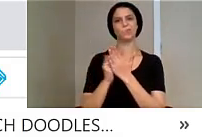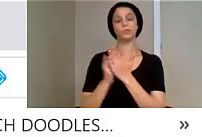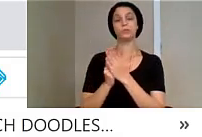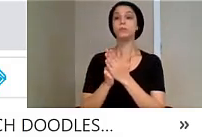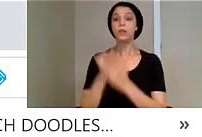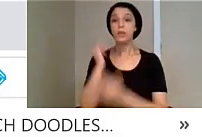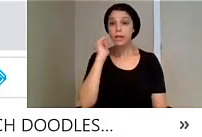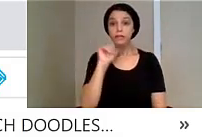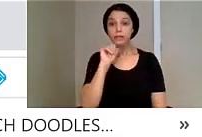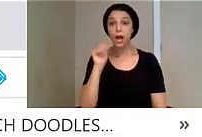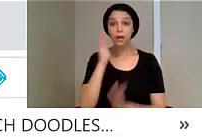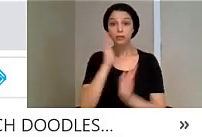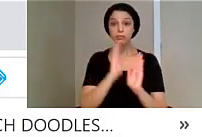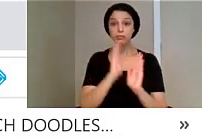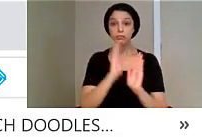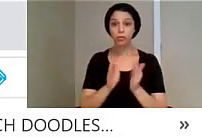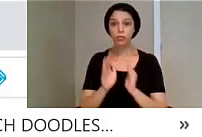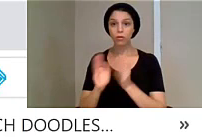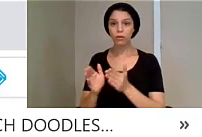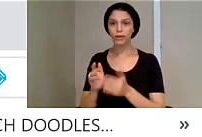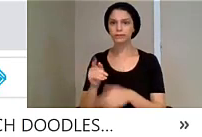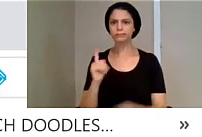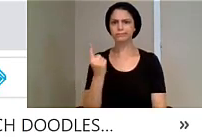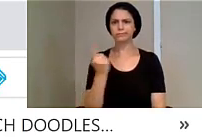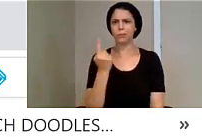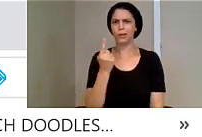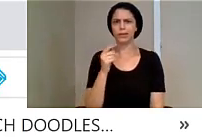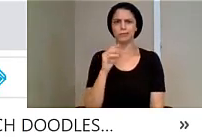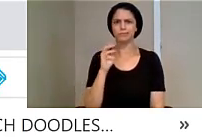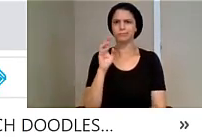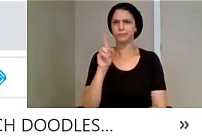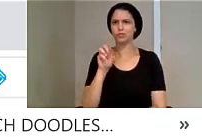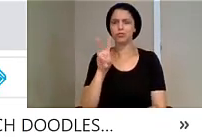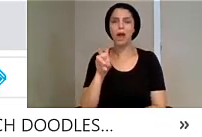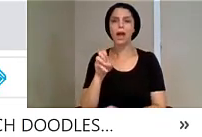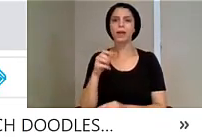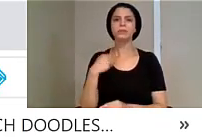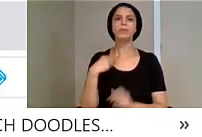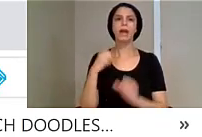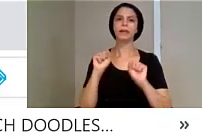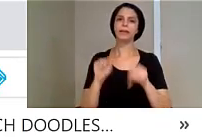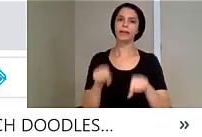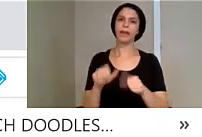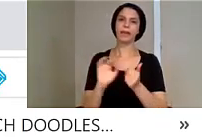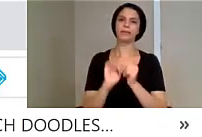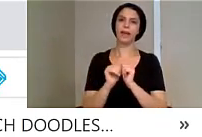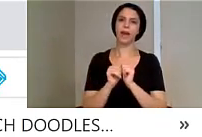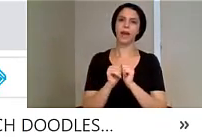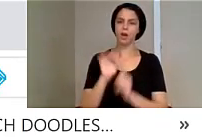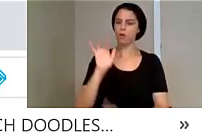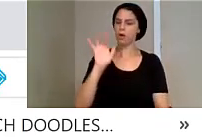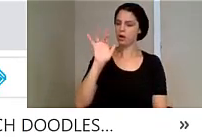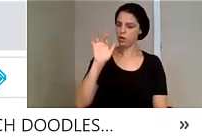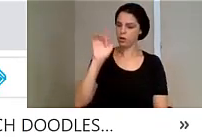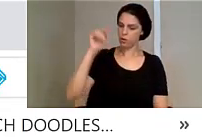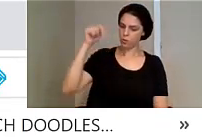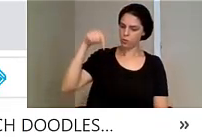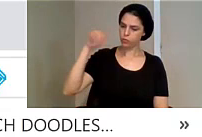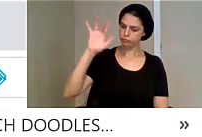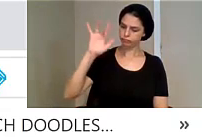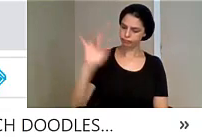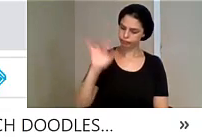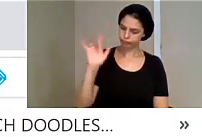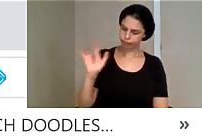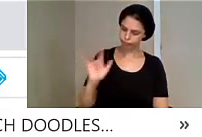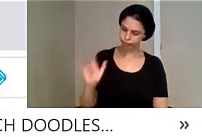organize it into a folder and it's just in my drive generically, I can select it by going down to those files down below. If I